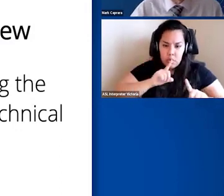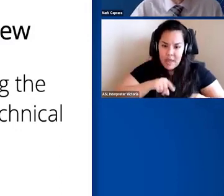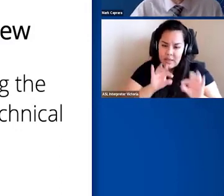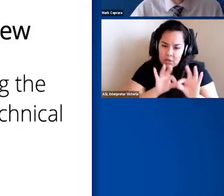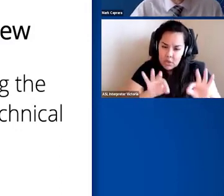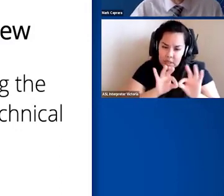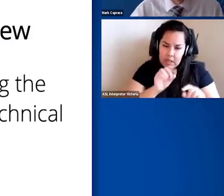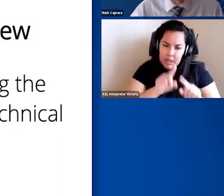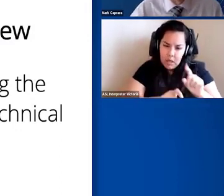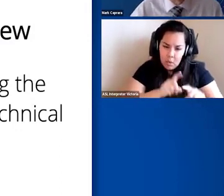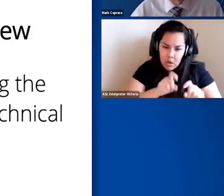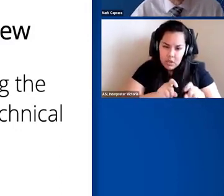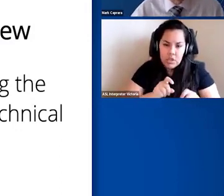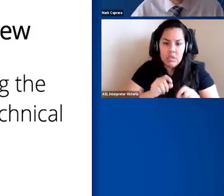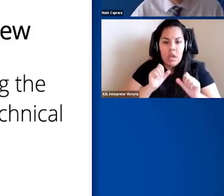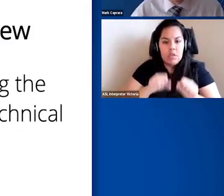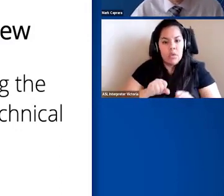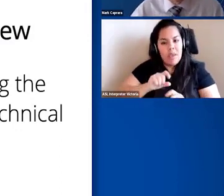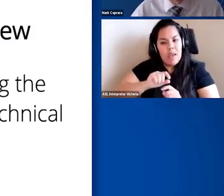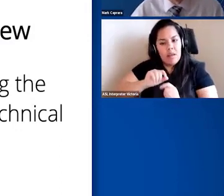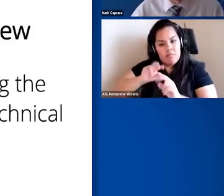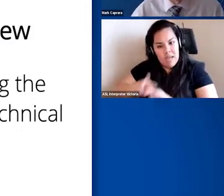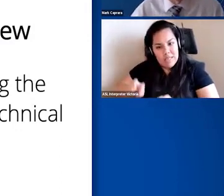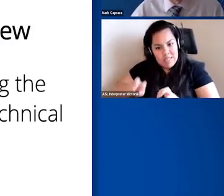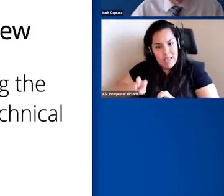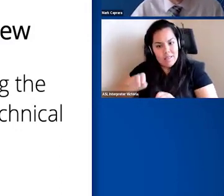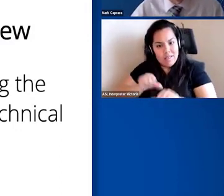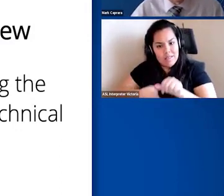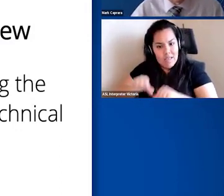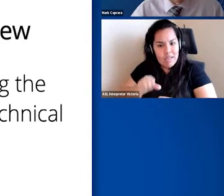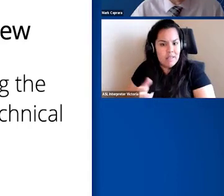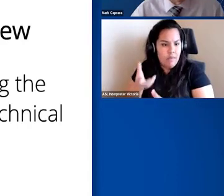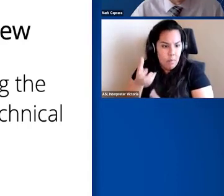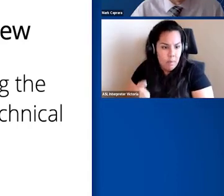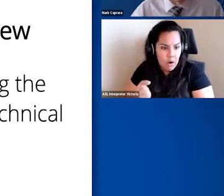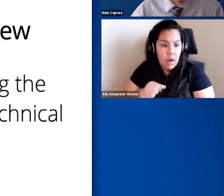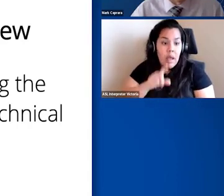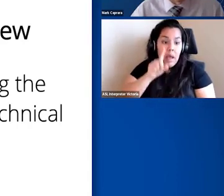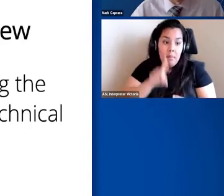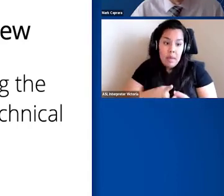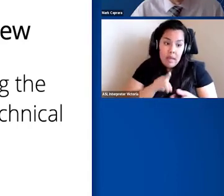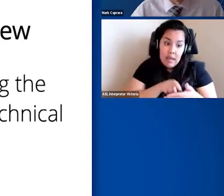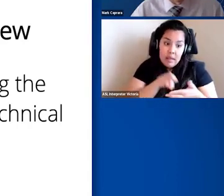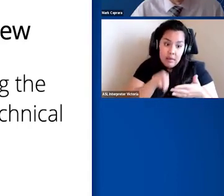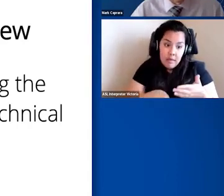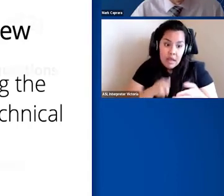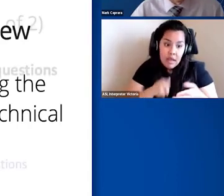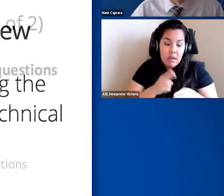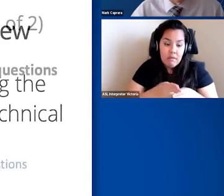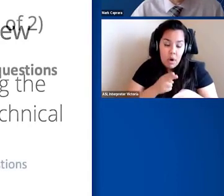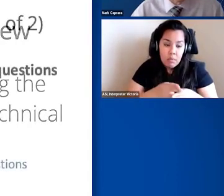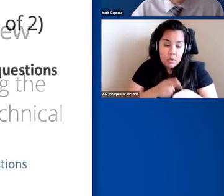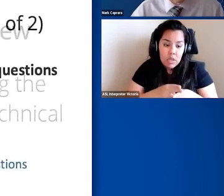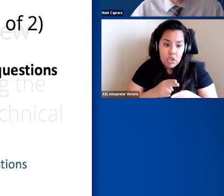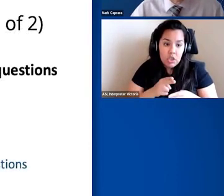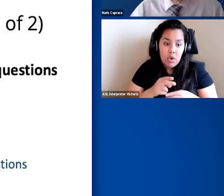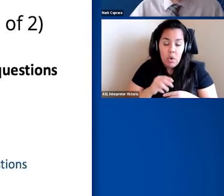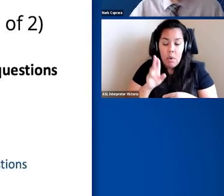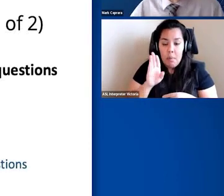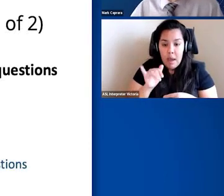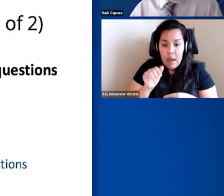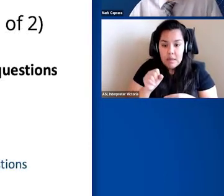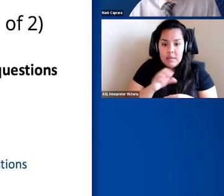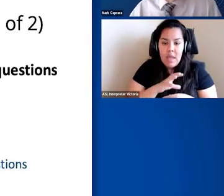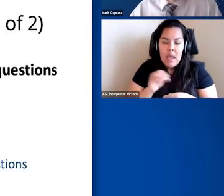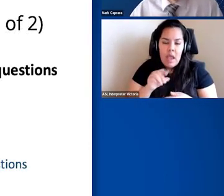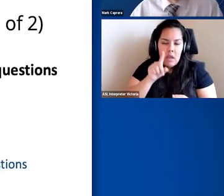assess scientific and technical merit, mitigate the effects of reputational bias, and reduce reviewer burden.